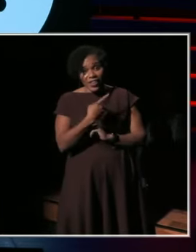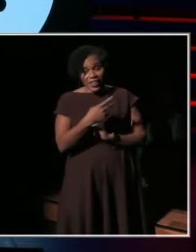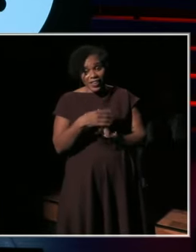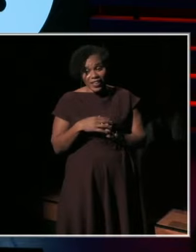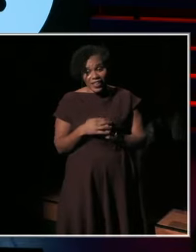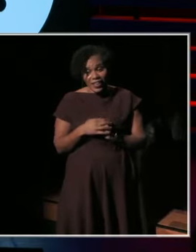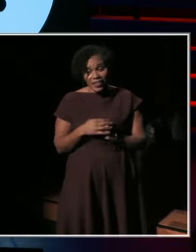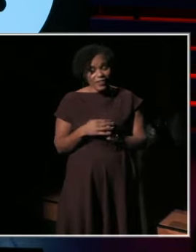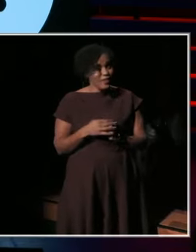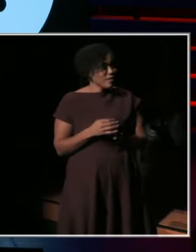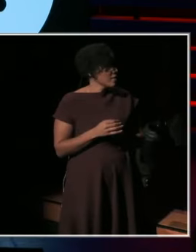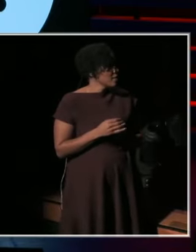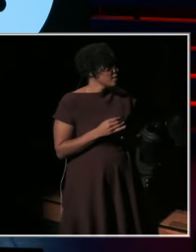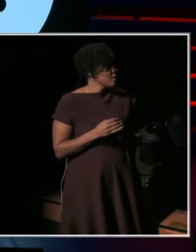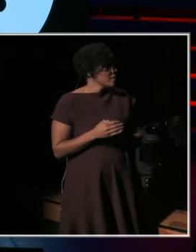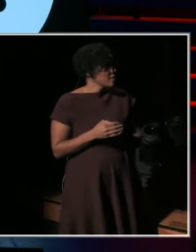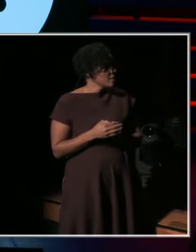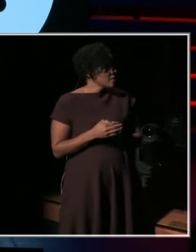saying about